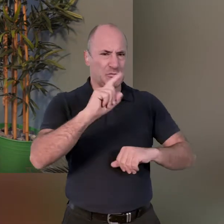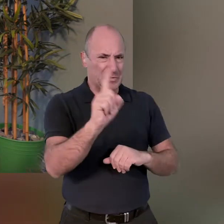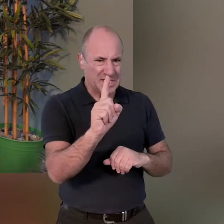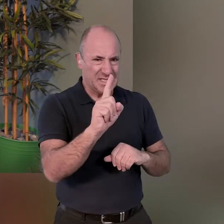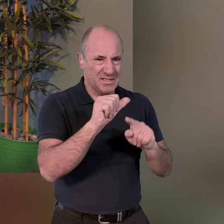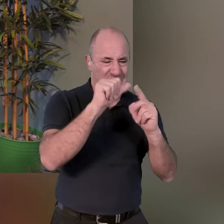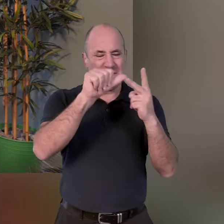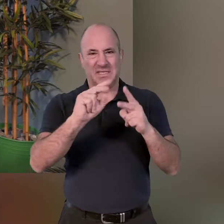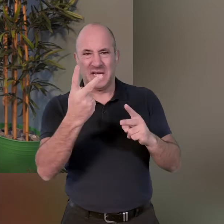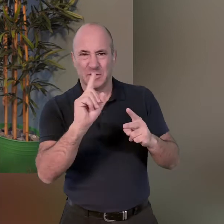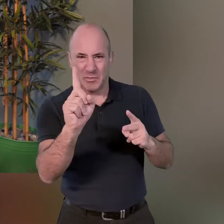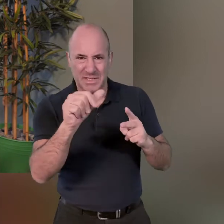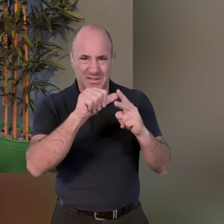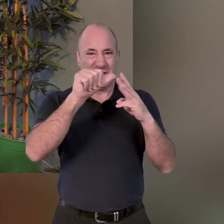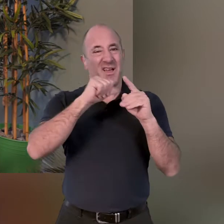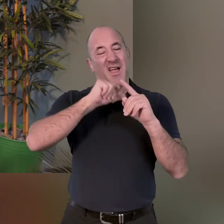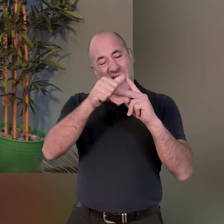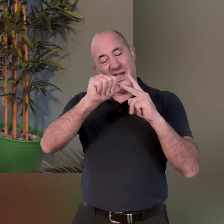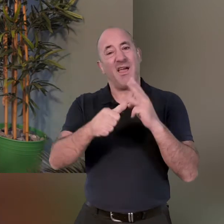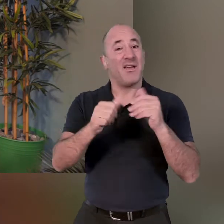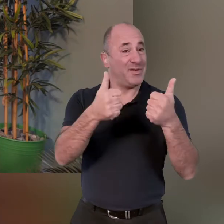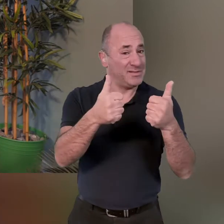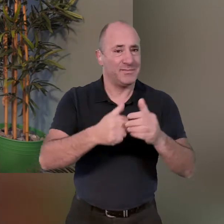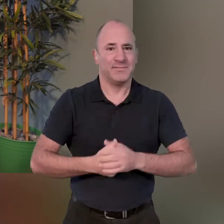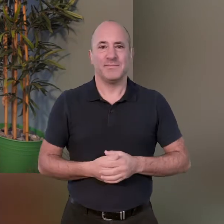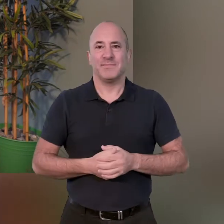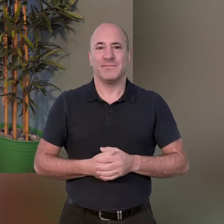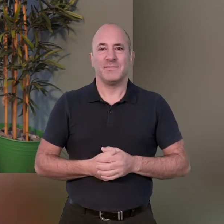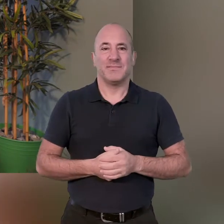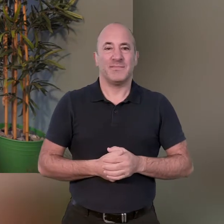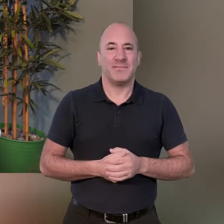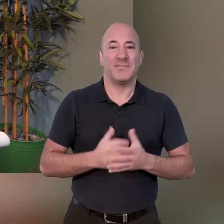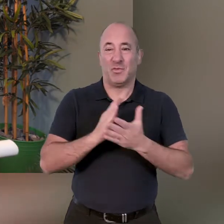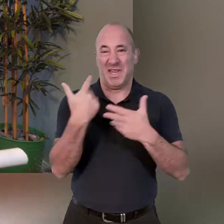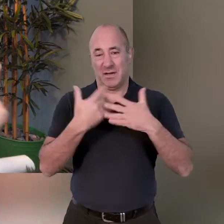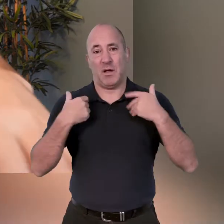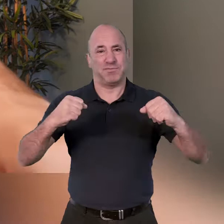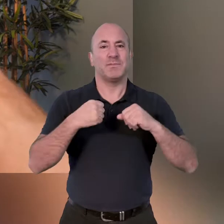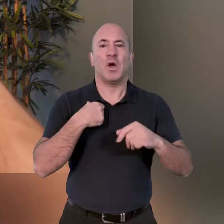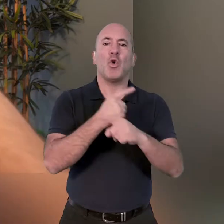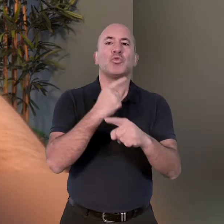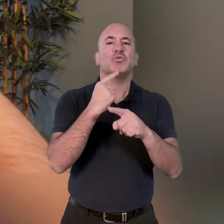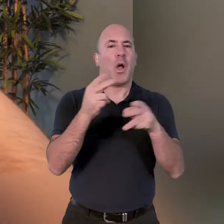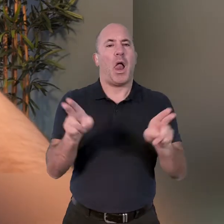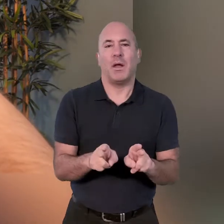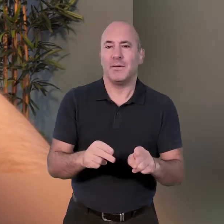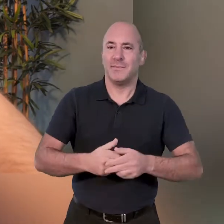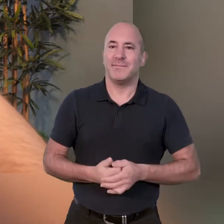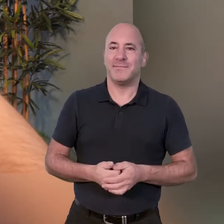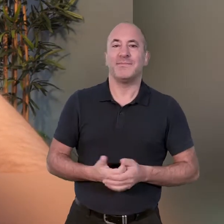first exercise is, and then the second exercise I'll explain in the rest in the next one, okay? Just so we're getting on with it, basically, not too much